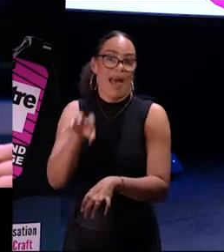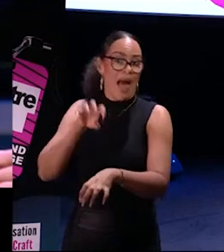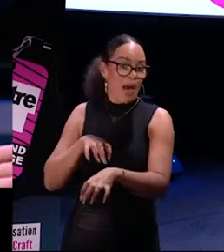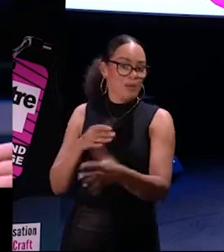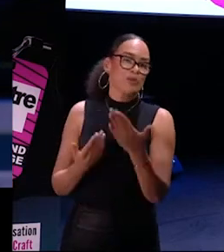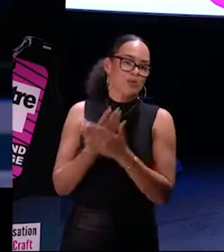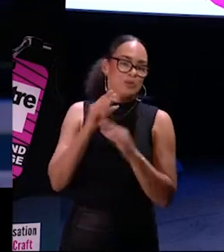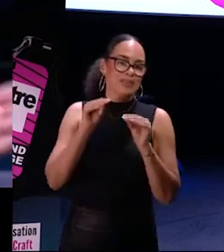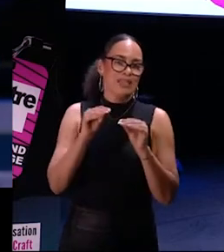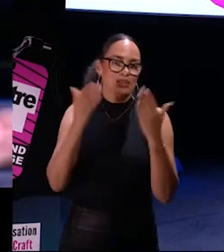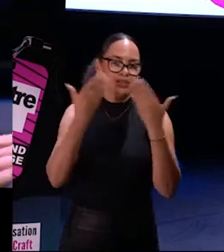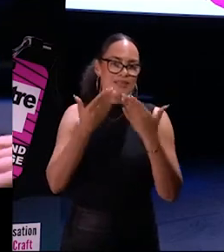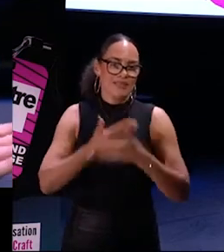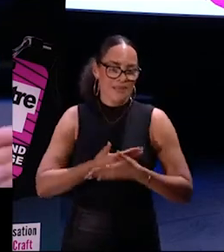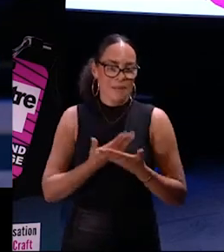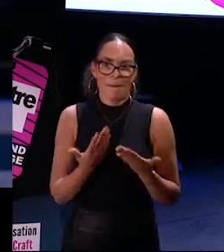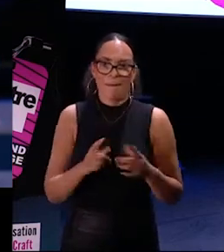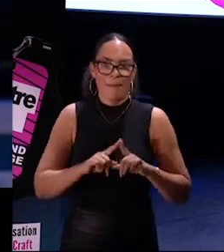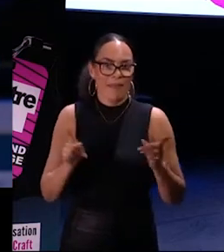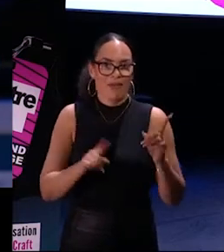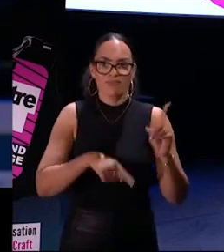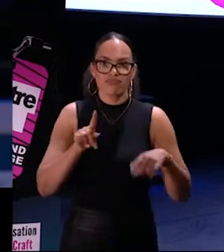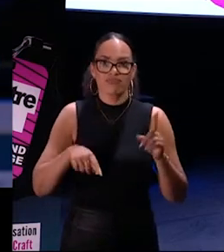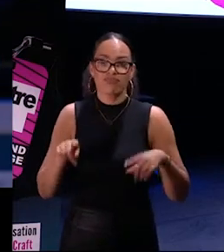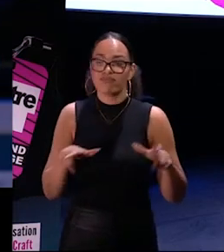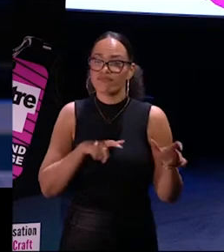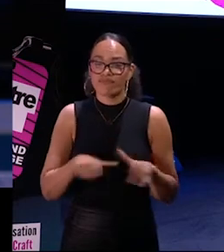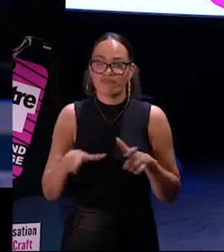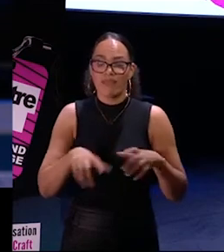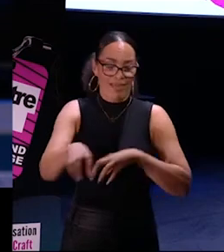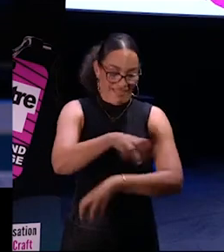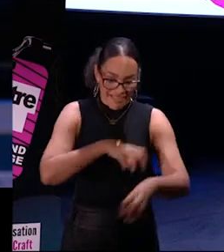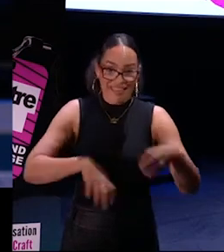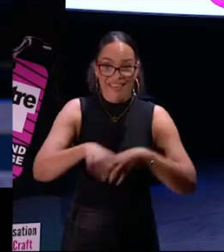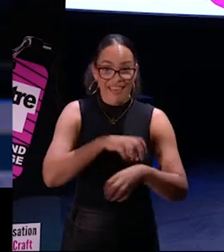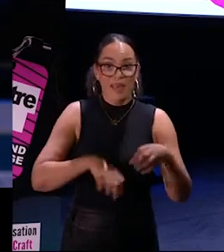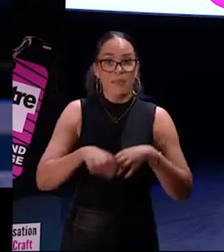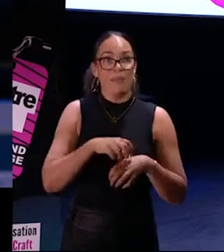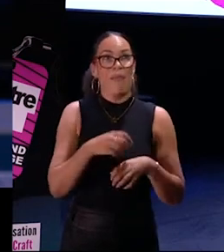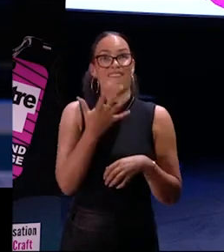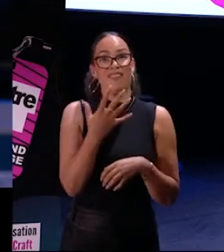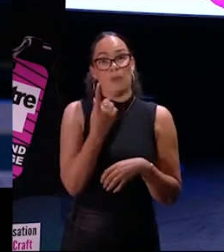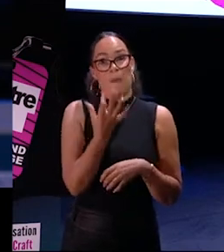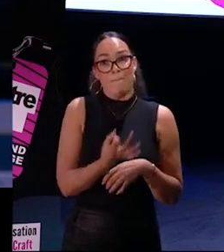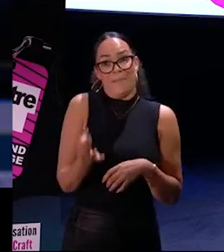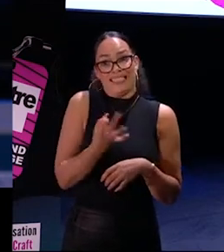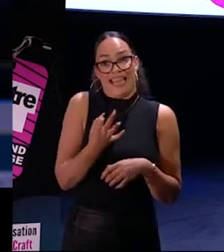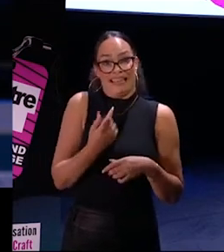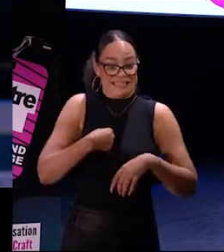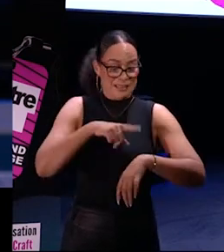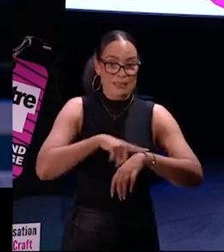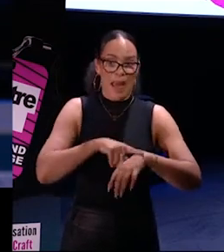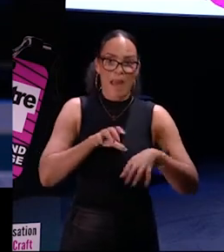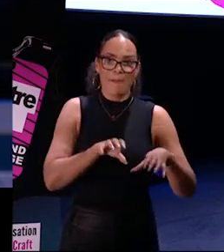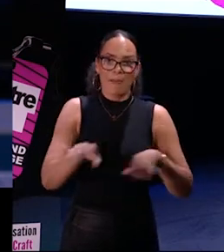session in the evening of a different performance. So there's this constant churn. We spend 51% of our time moving sets around and moving